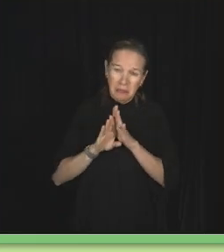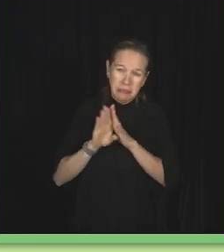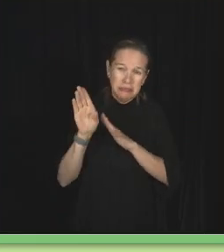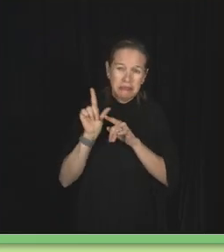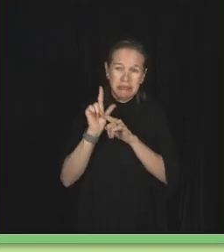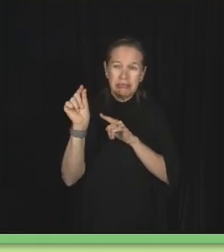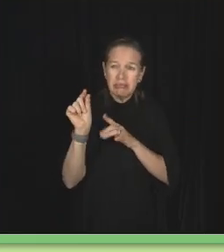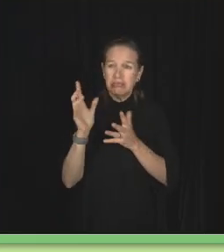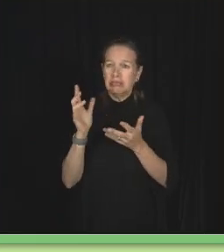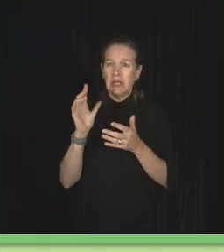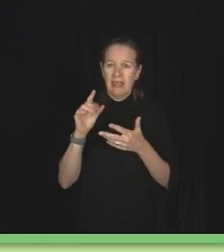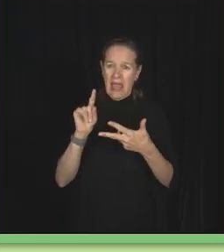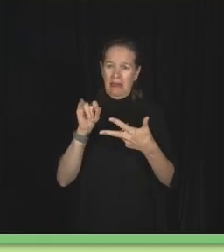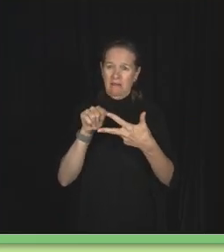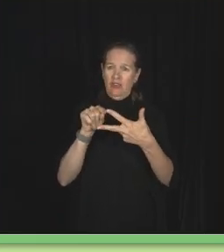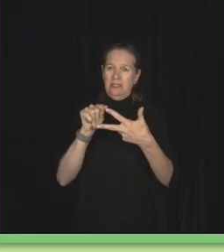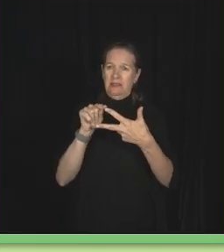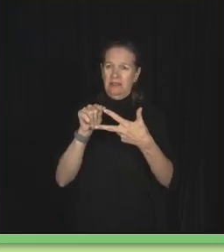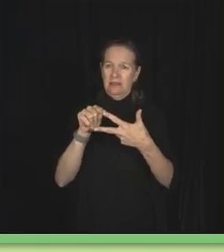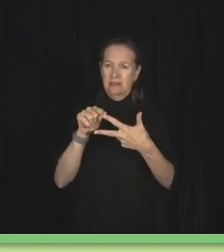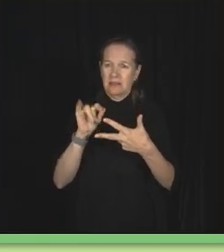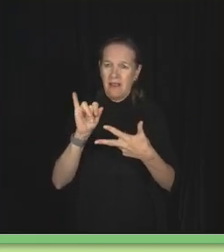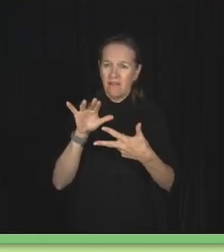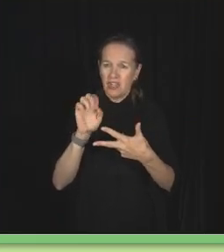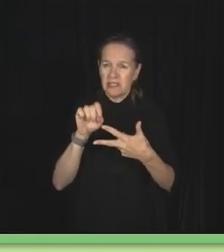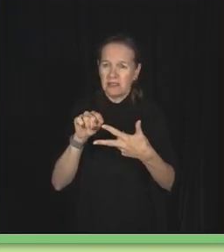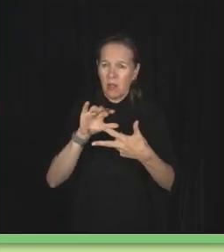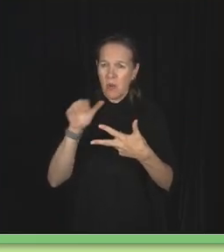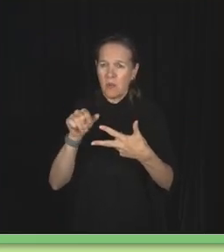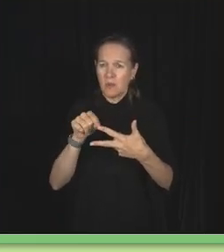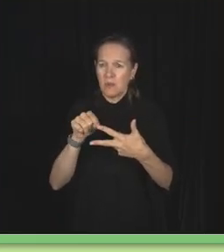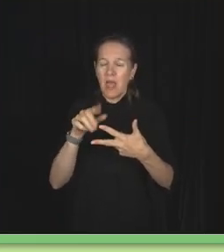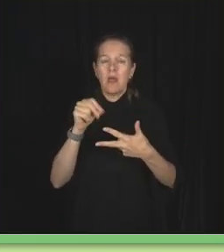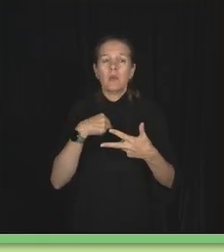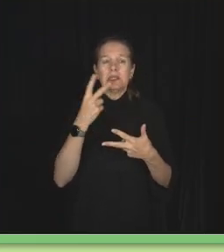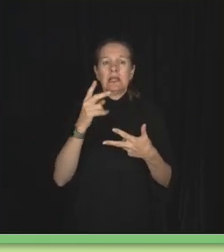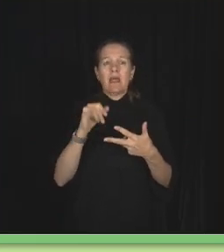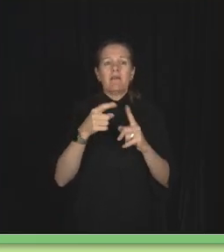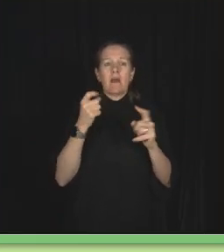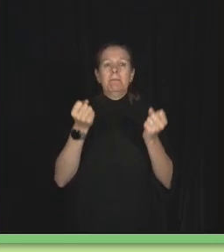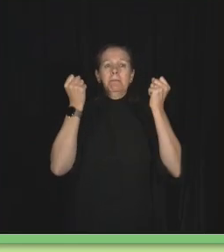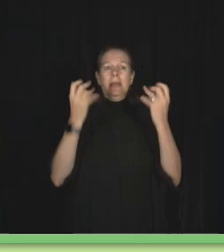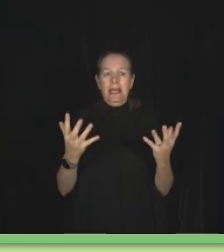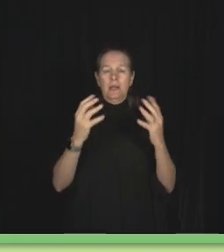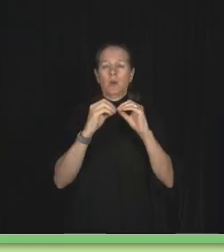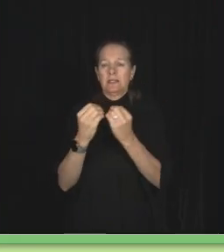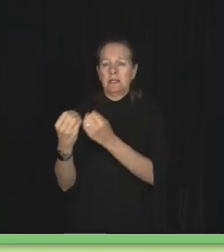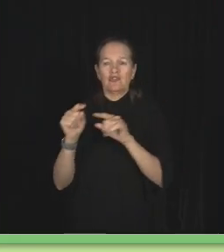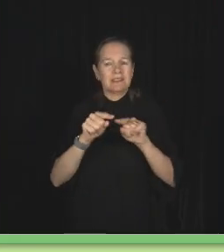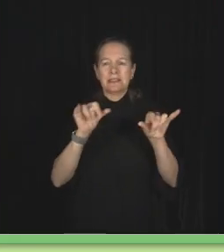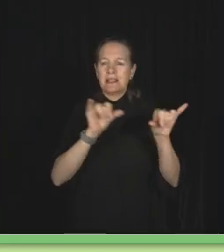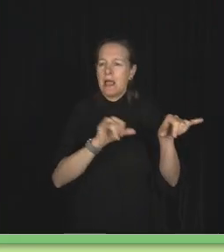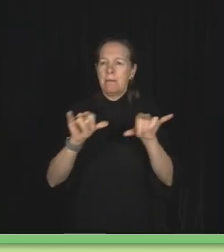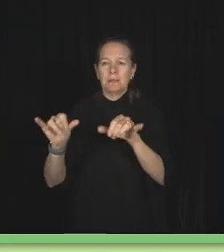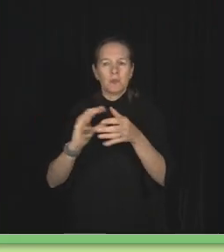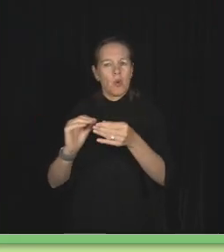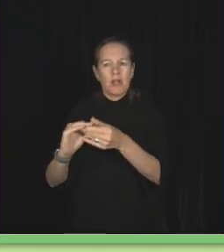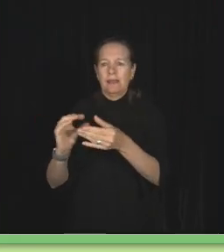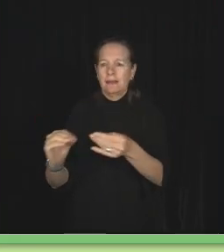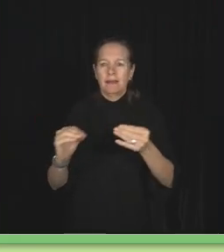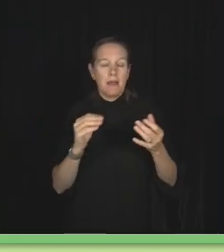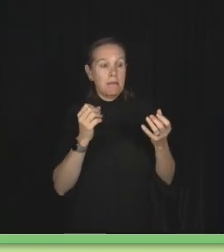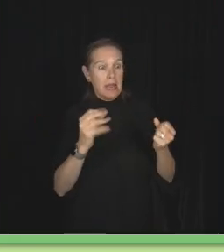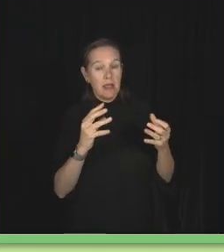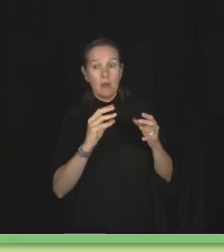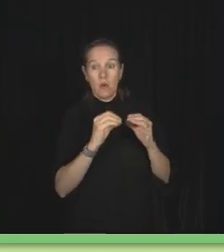load just inside of a single company. And we see this across many, many organizations. And when I talk to organizations, they are like,